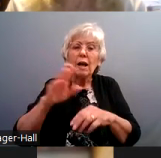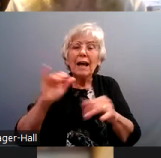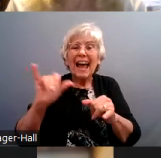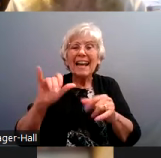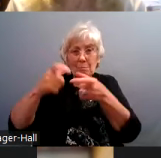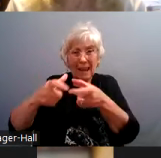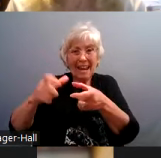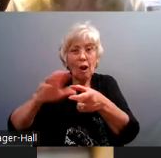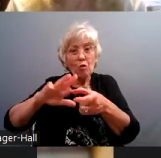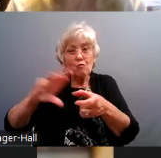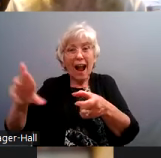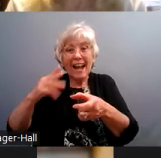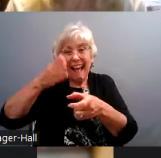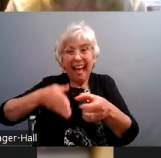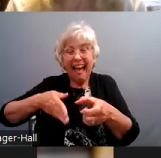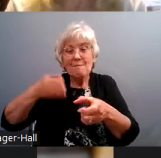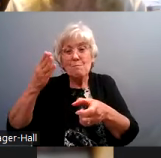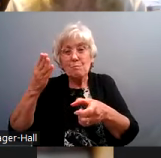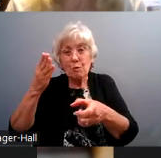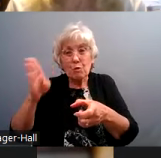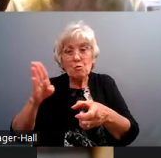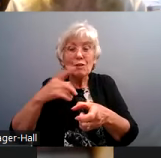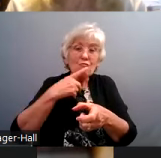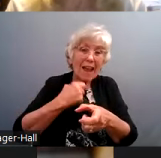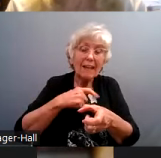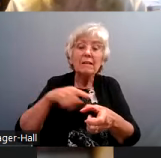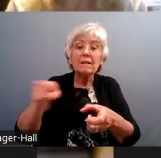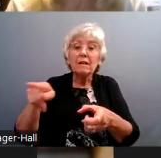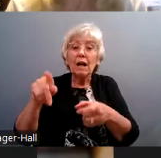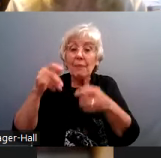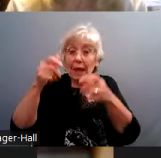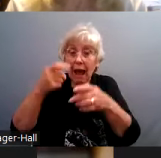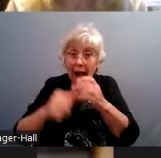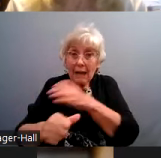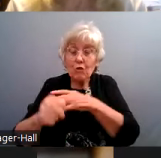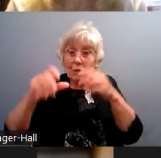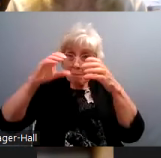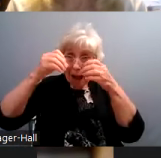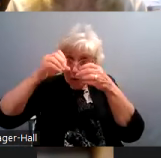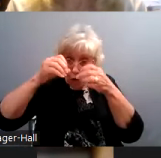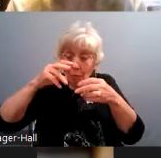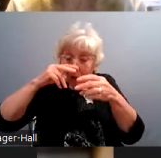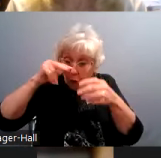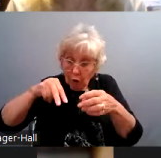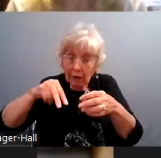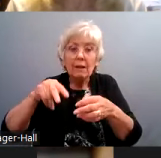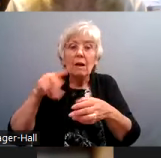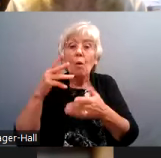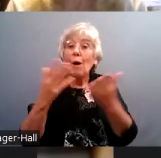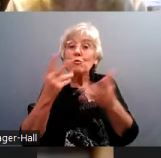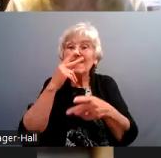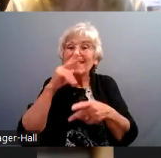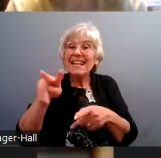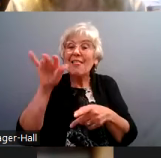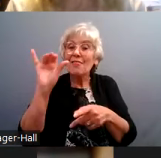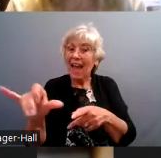and you take some of those colonies and you put it under the microscope and stain it, that's what you're actually going to see. That's what Microsporum canis looks